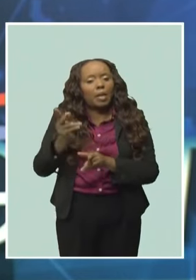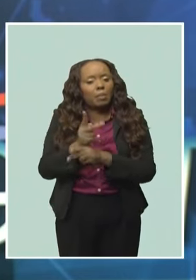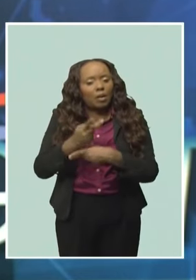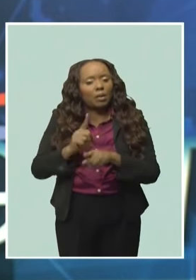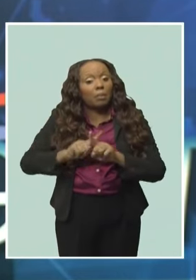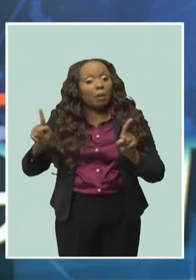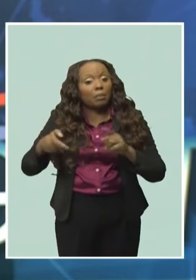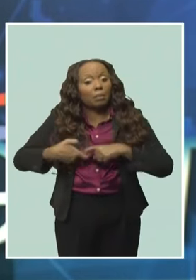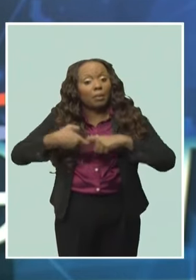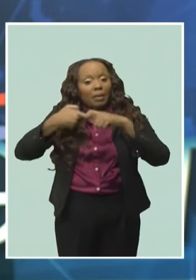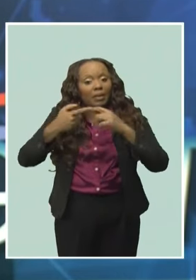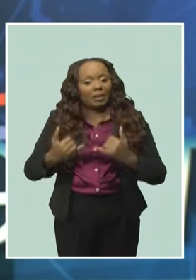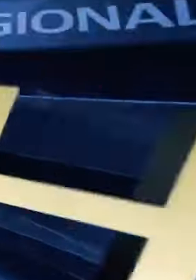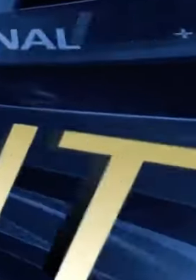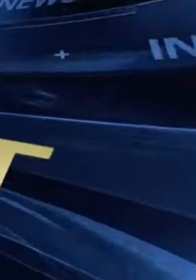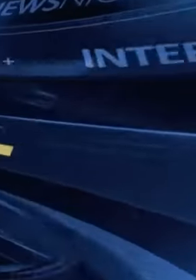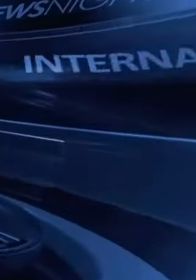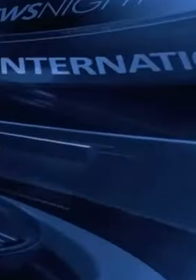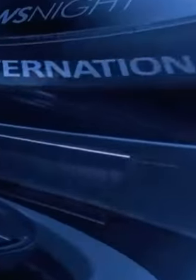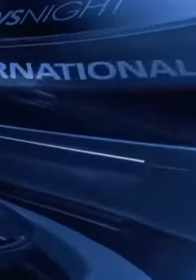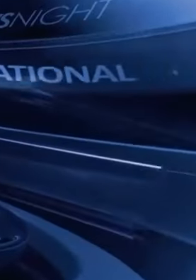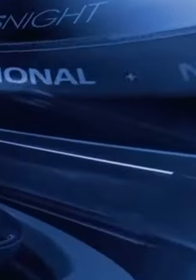they buy.